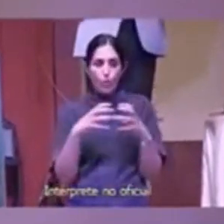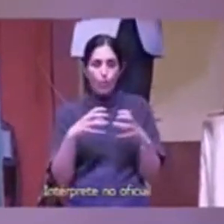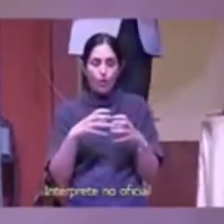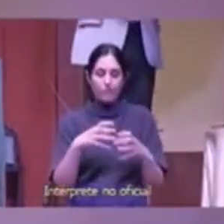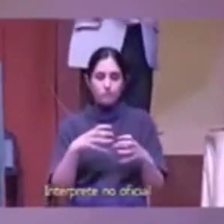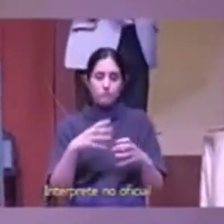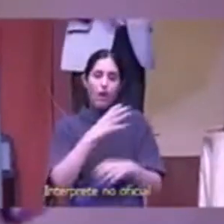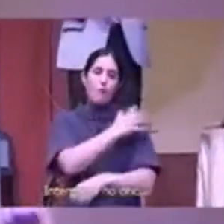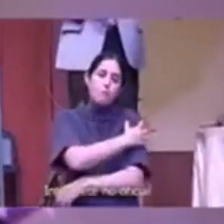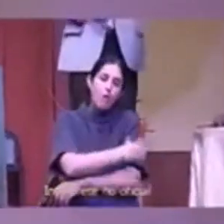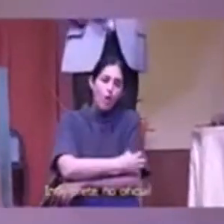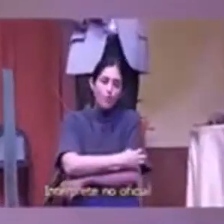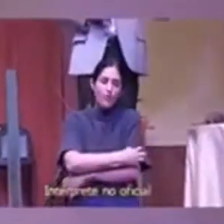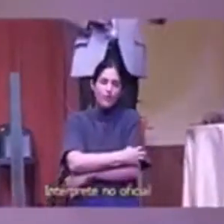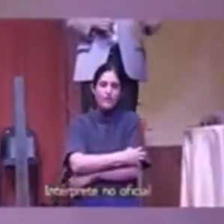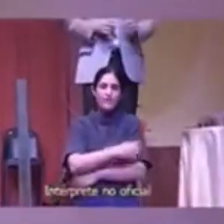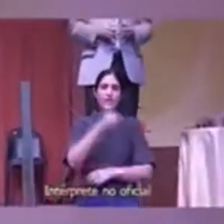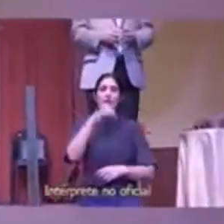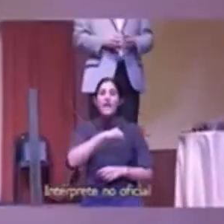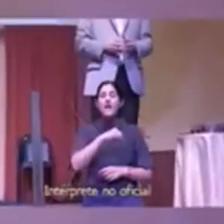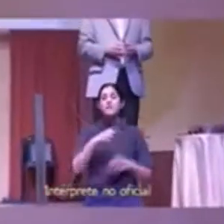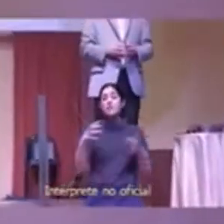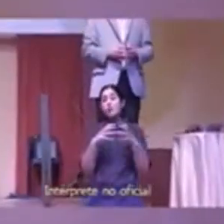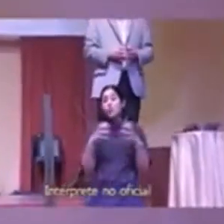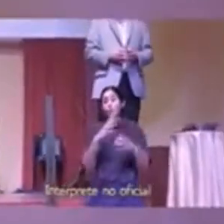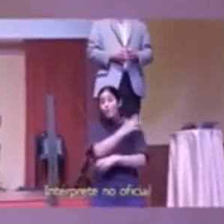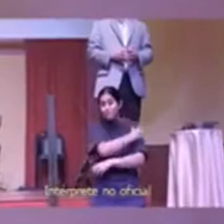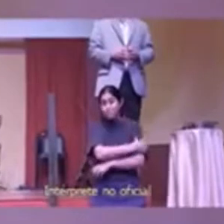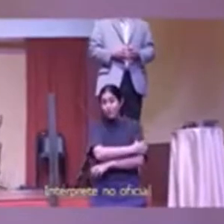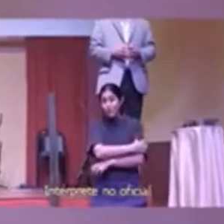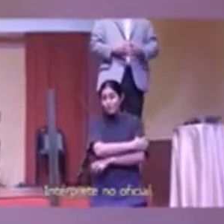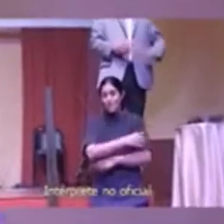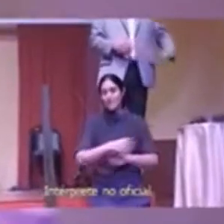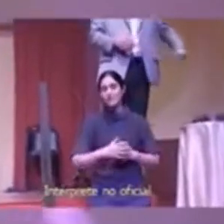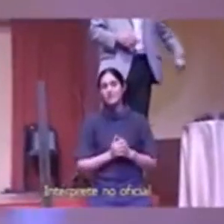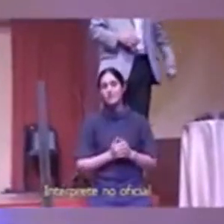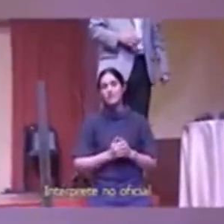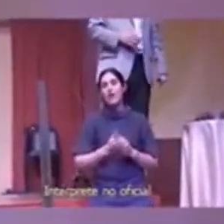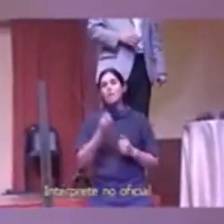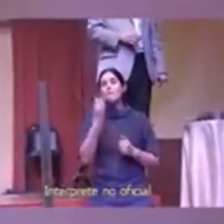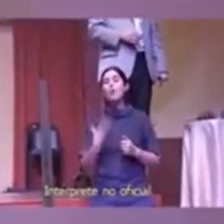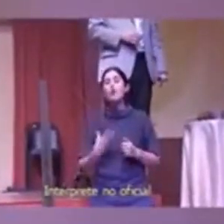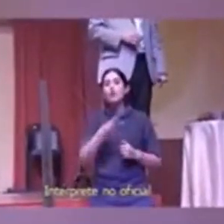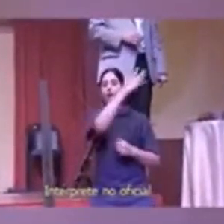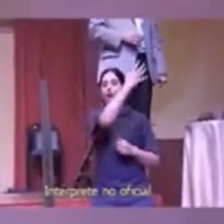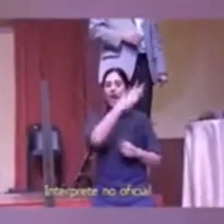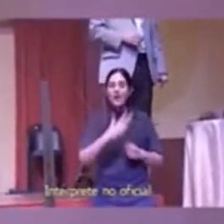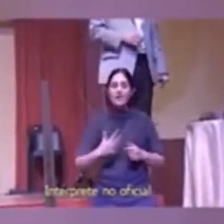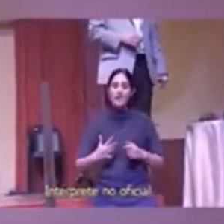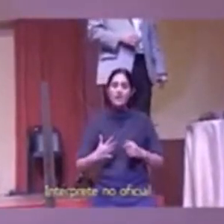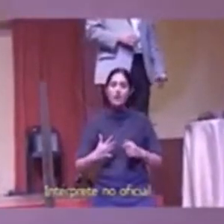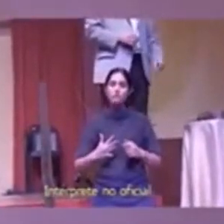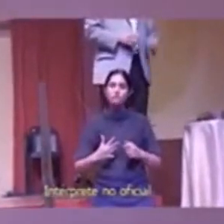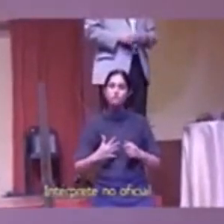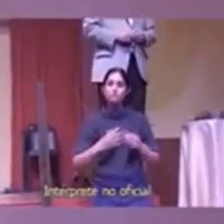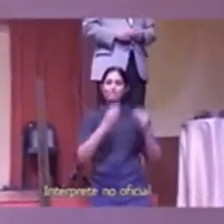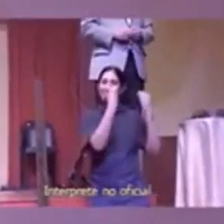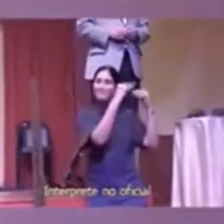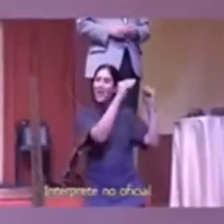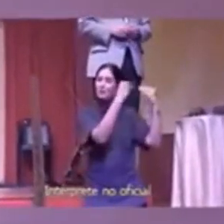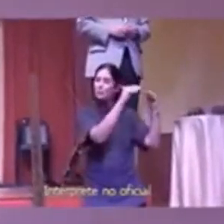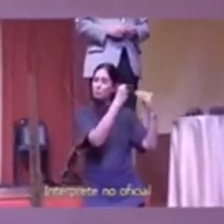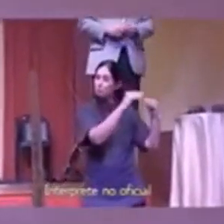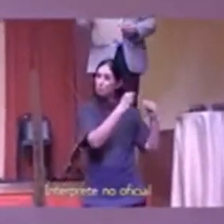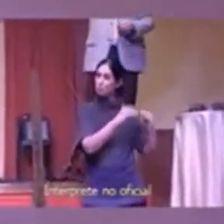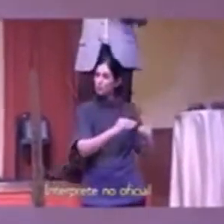pobre. This community is poor. Y esta comunidad es pobre. Because the river is polluted. Porque el río